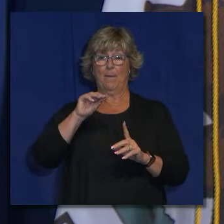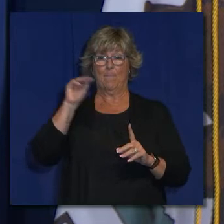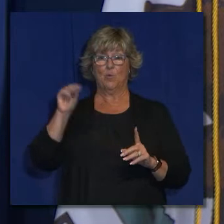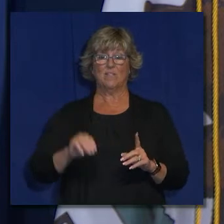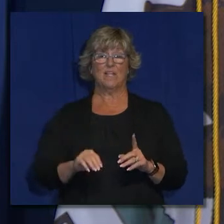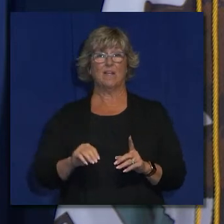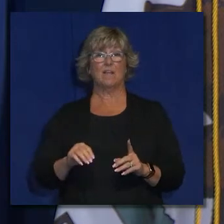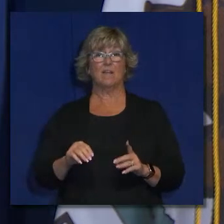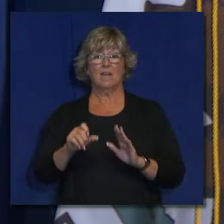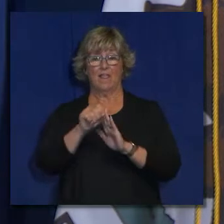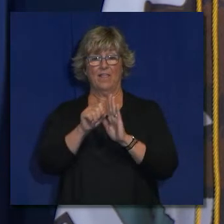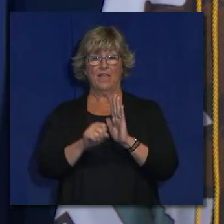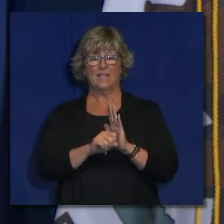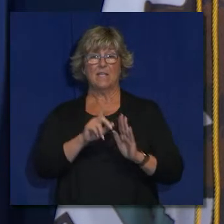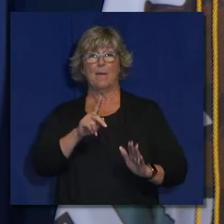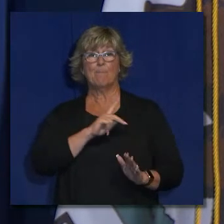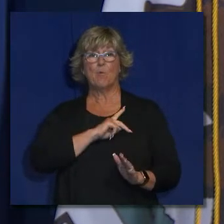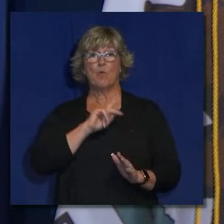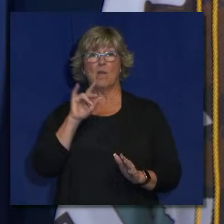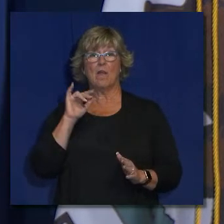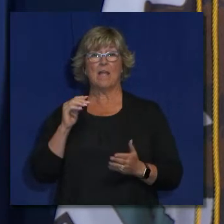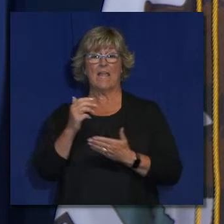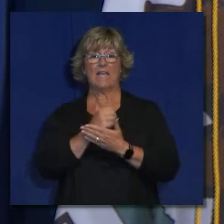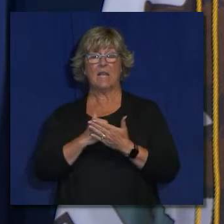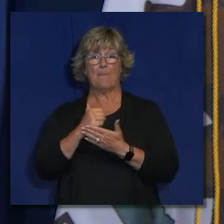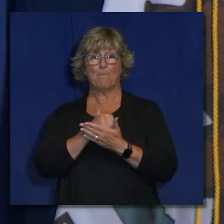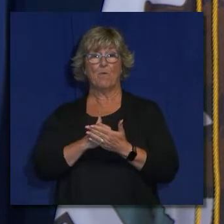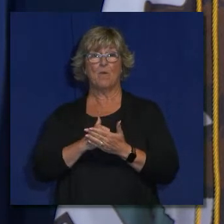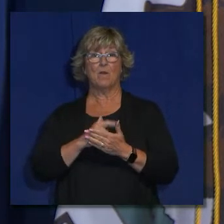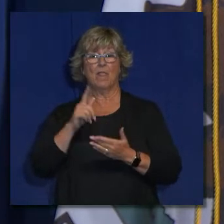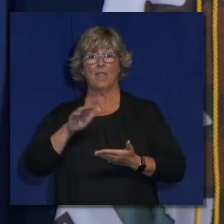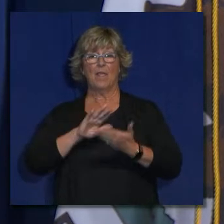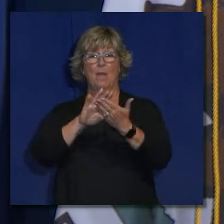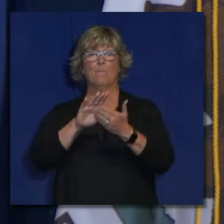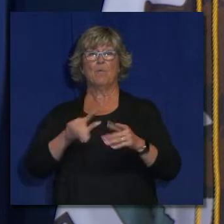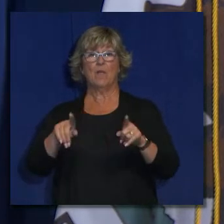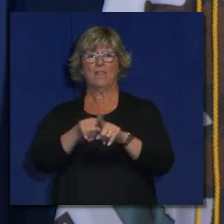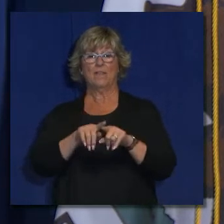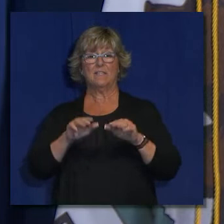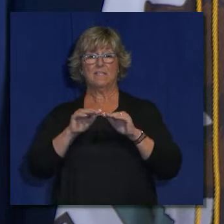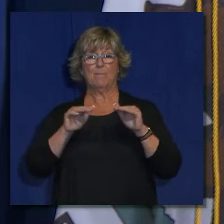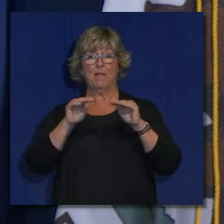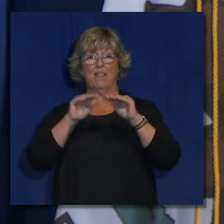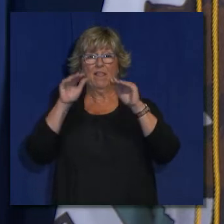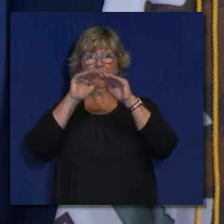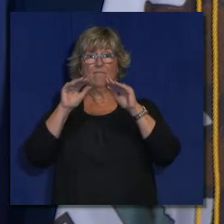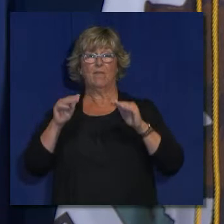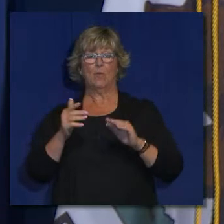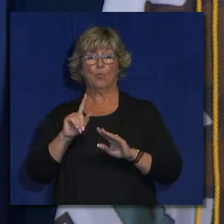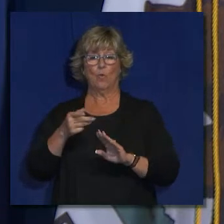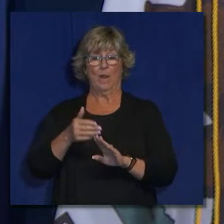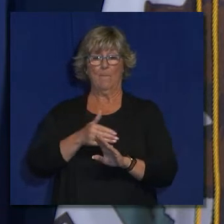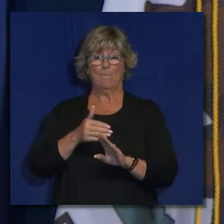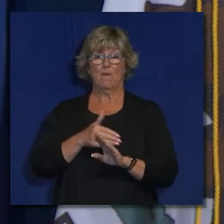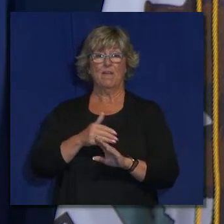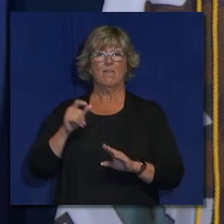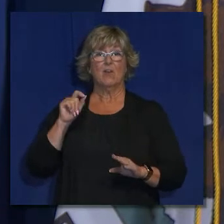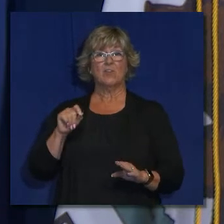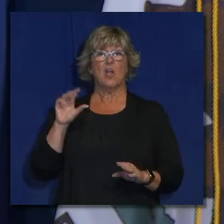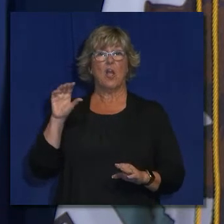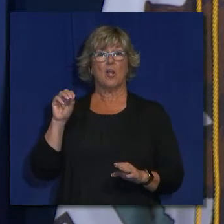of the state's personal income, how they are approaching the same levels right before the